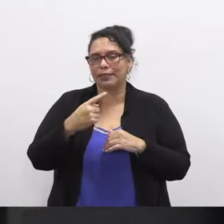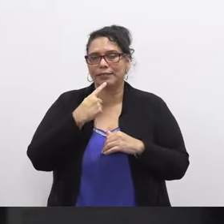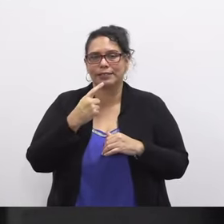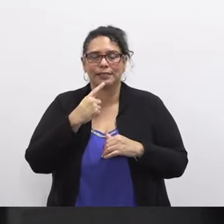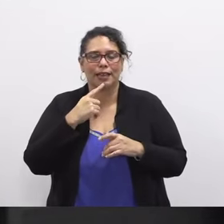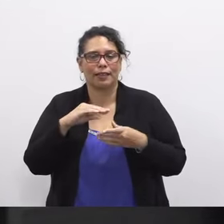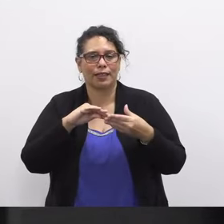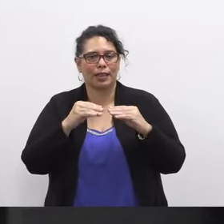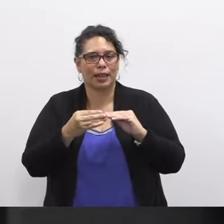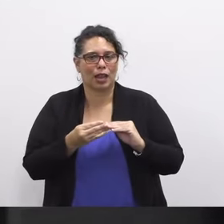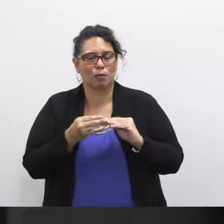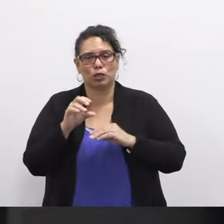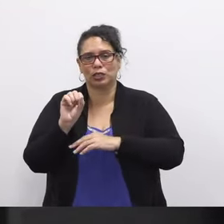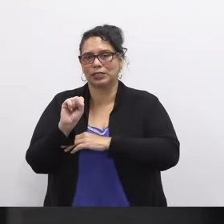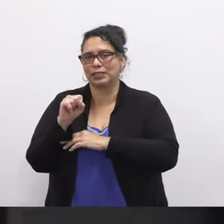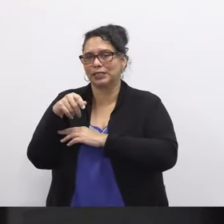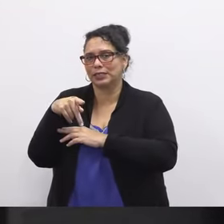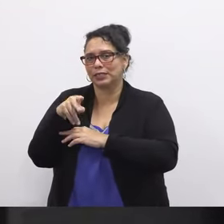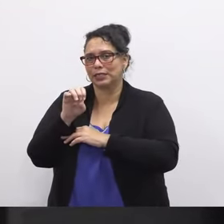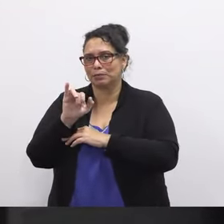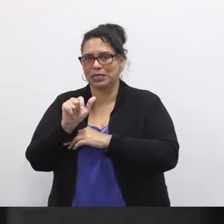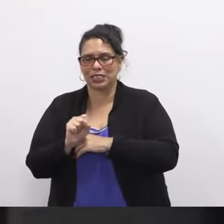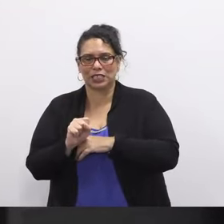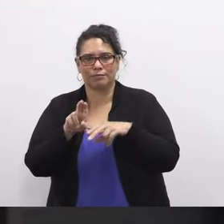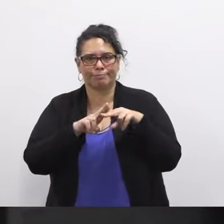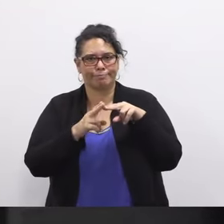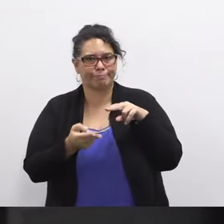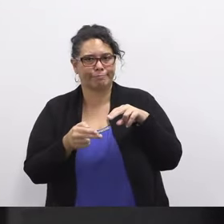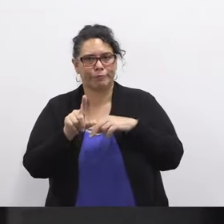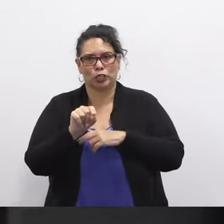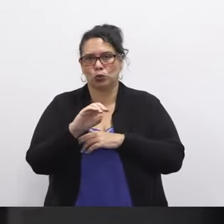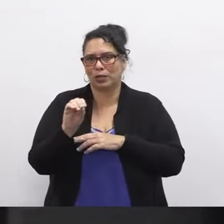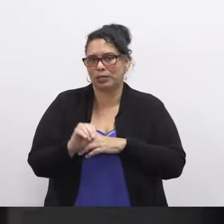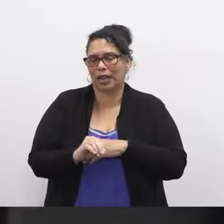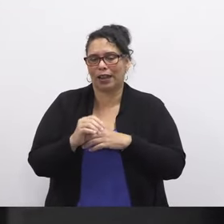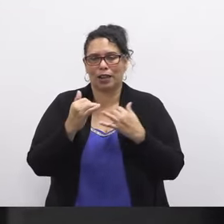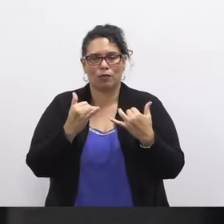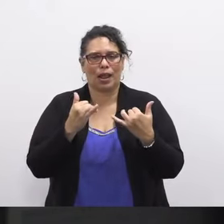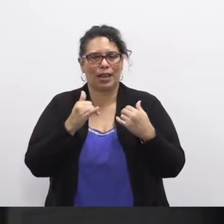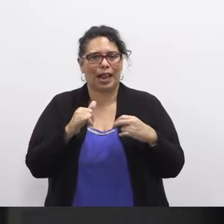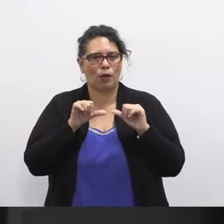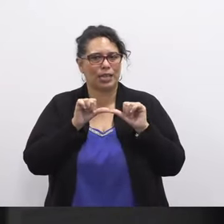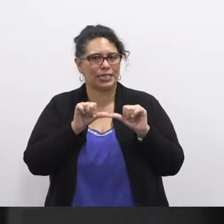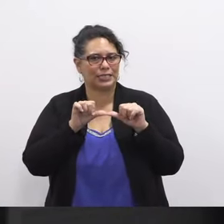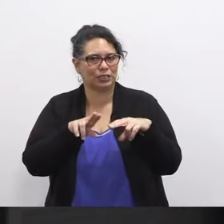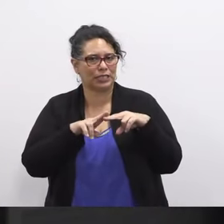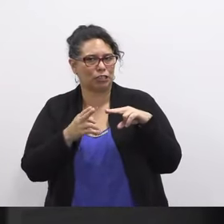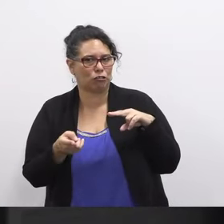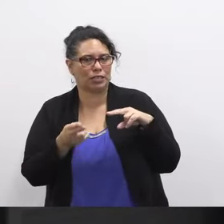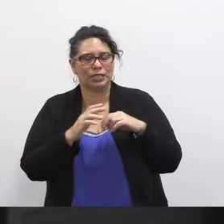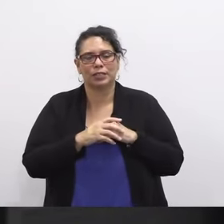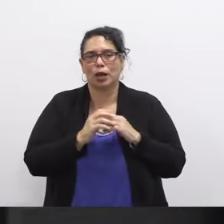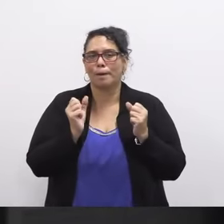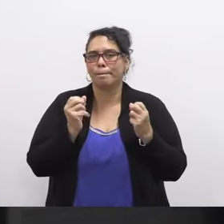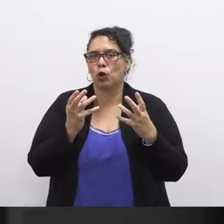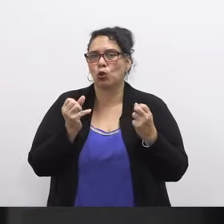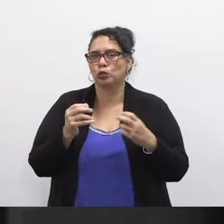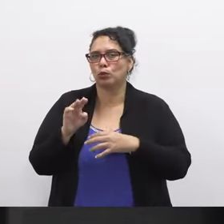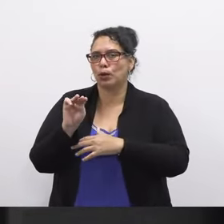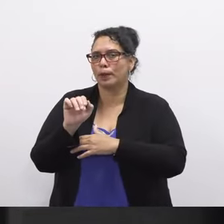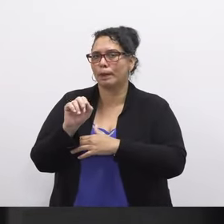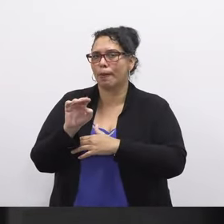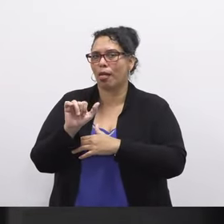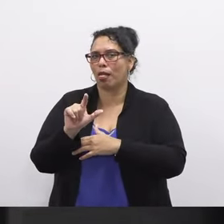species has already dropped 20%, and it continues to decrease at a dangerous rate. Multiple mammals are facing